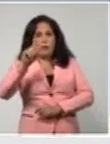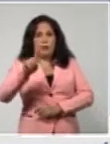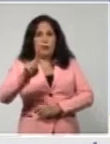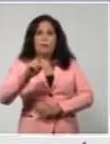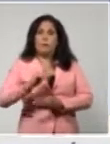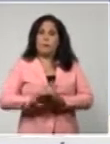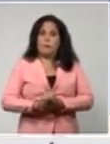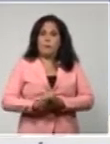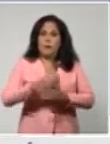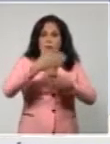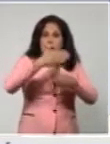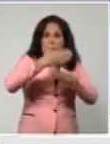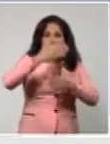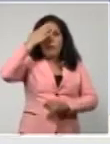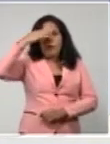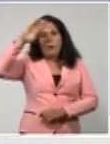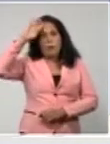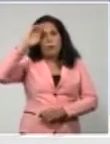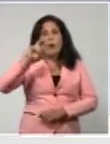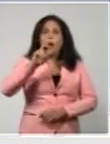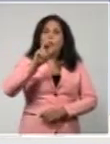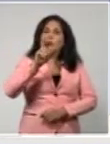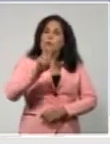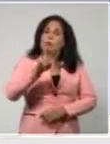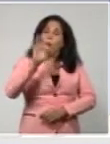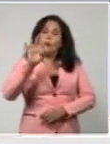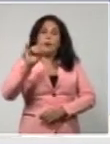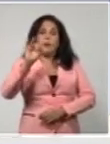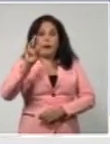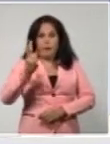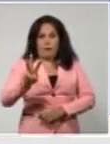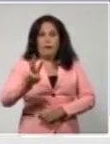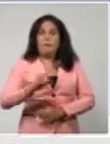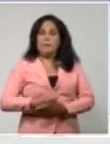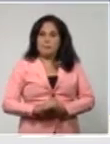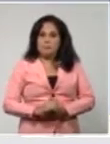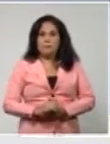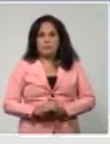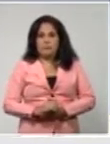261 in Villa Clares, 283 in Santiago de Cubas,